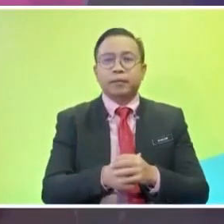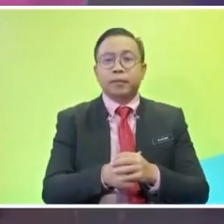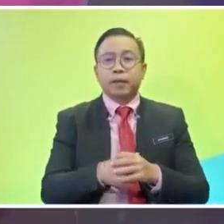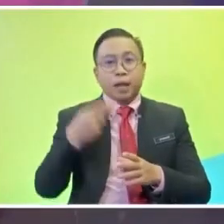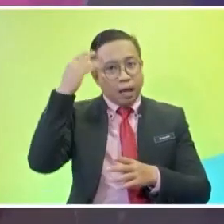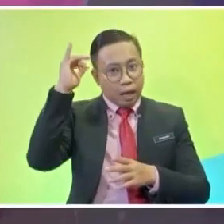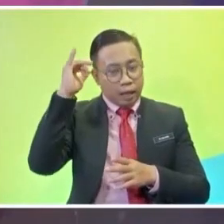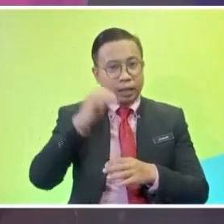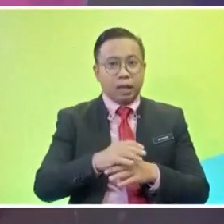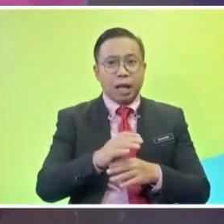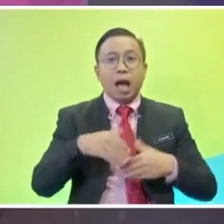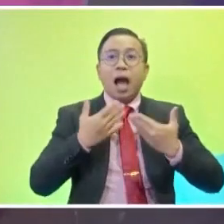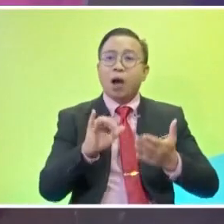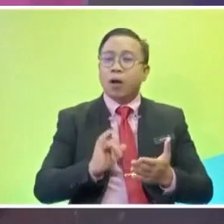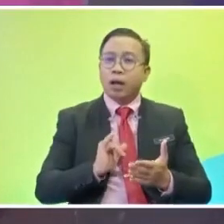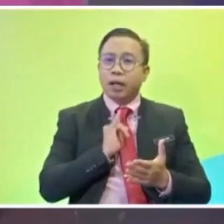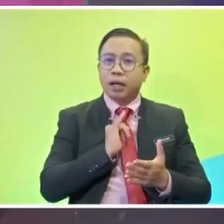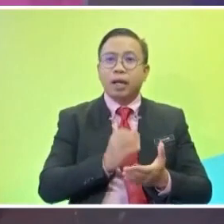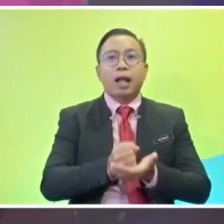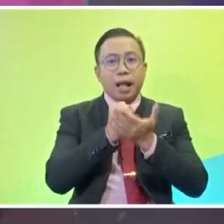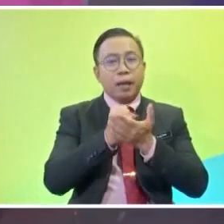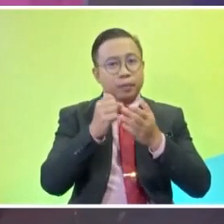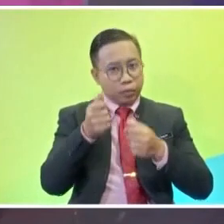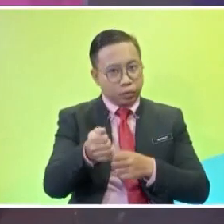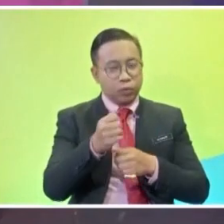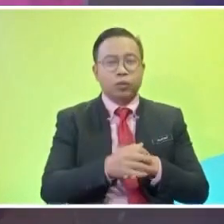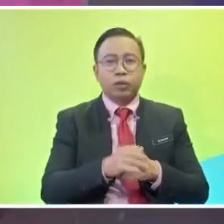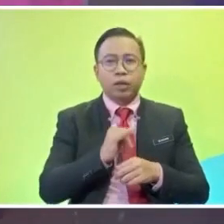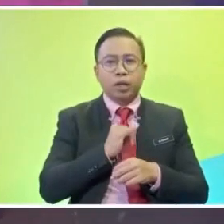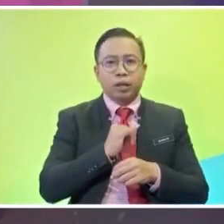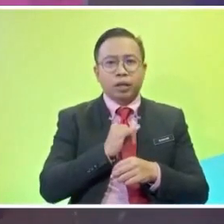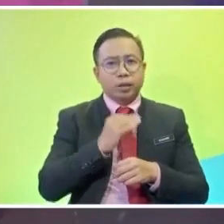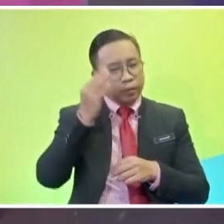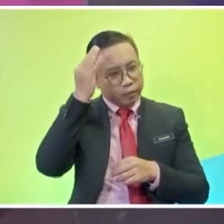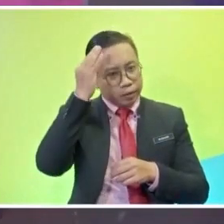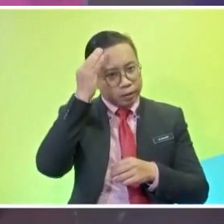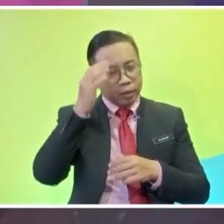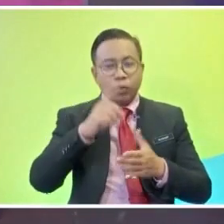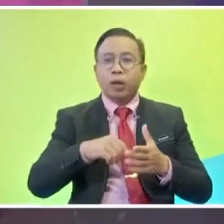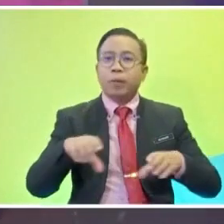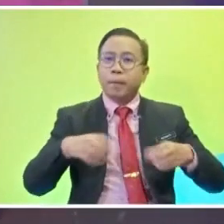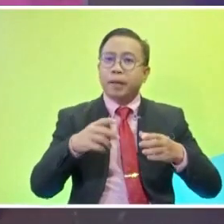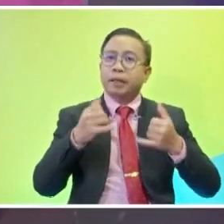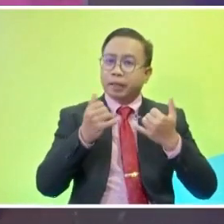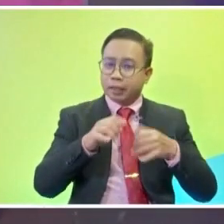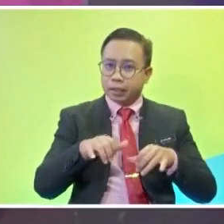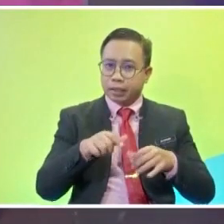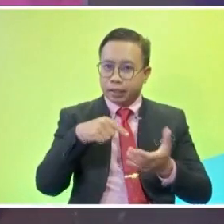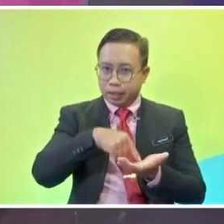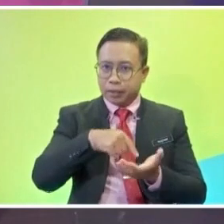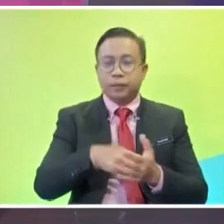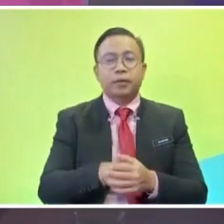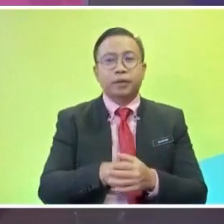sir. Hi. How can I help you? Yes, I'm actually very curious to know, what do you make here? Something very